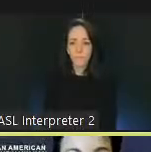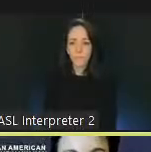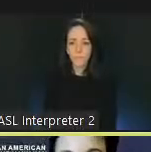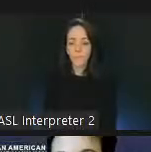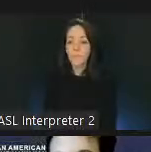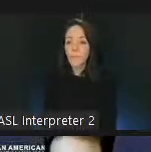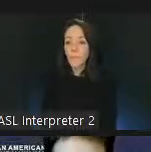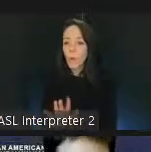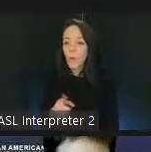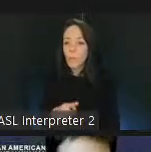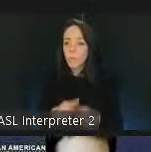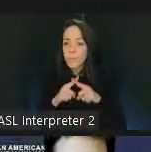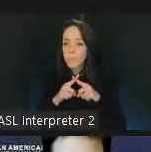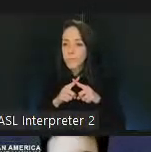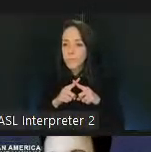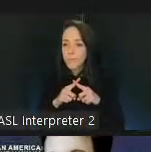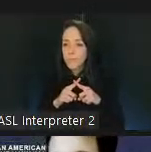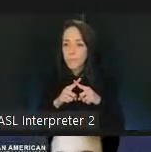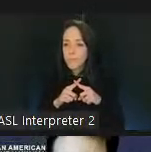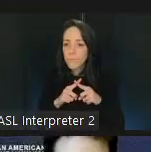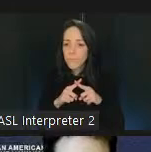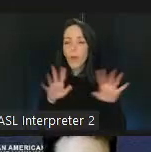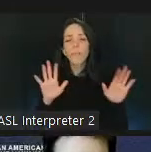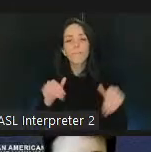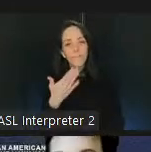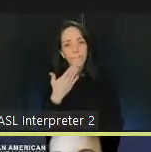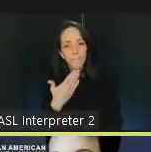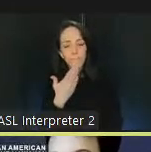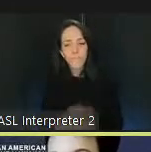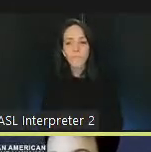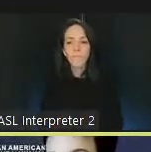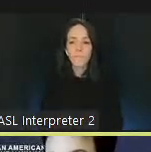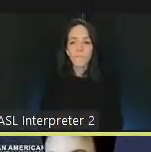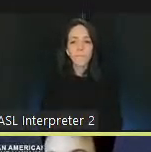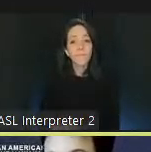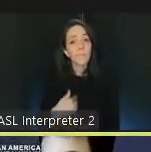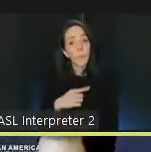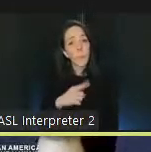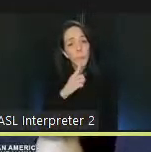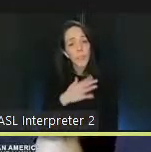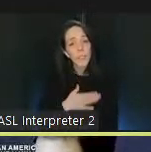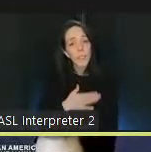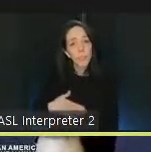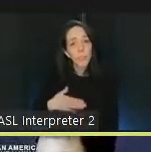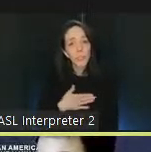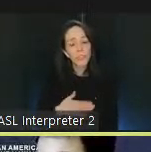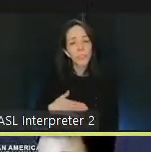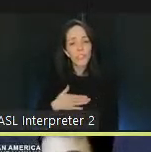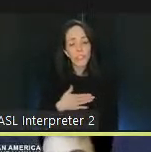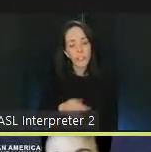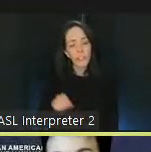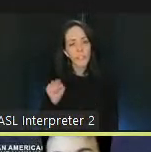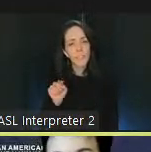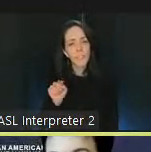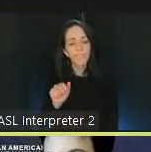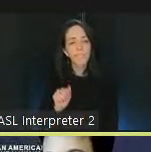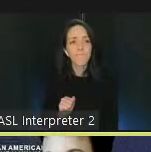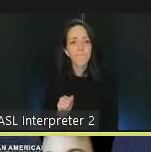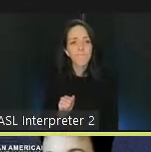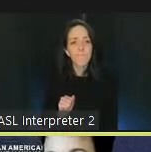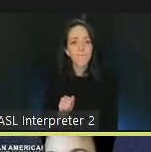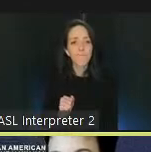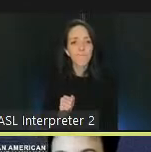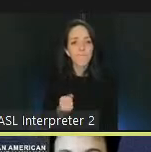You're on double mute, Chair Harrington. Thank you. I really appreciate how over the last couple